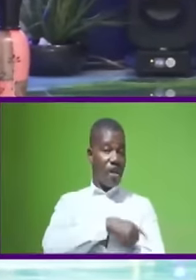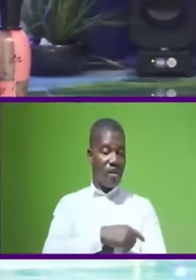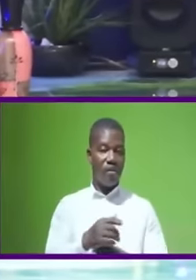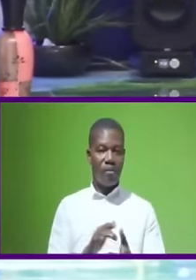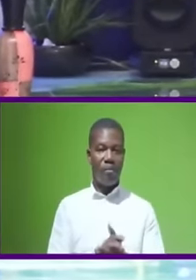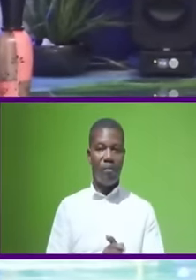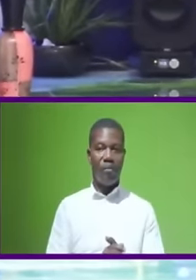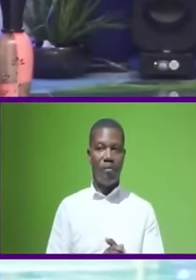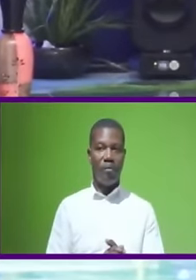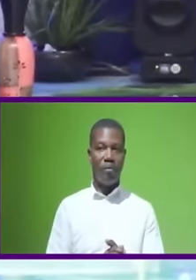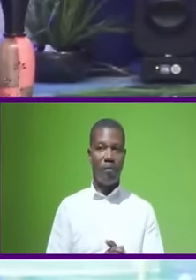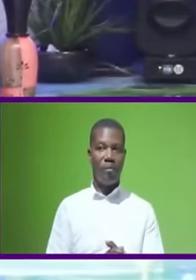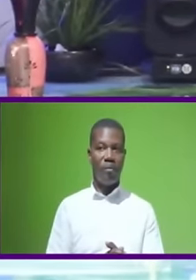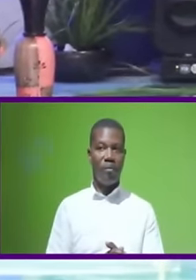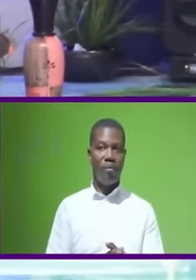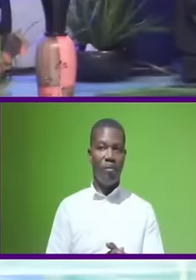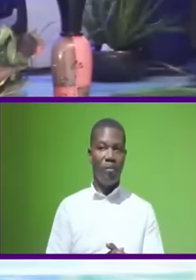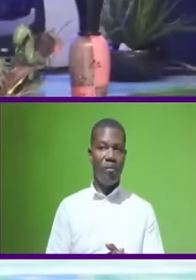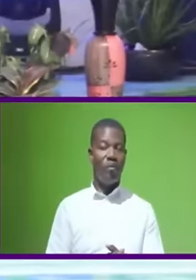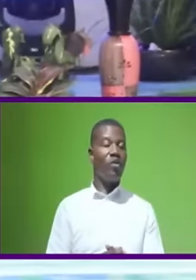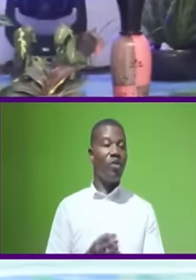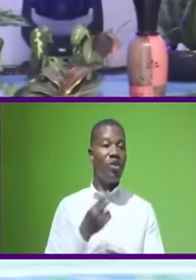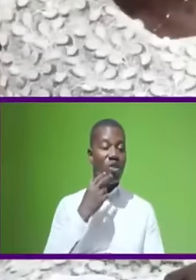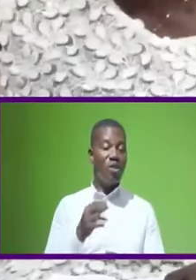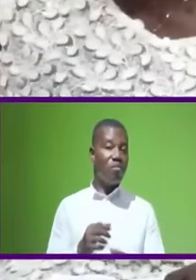look at what is happening today.